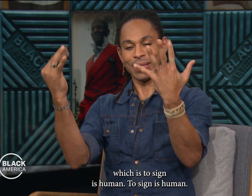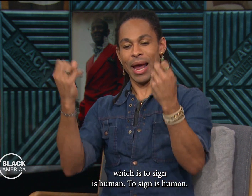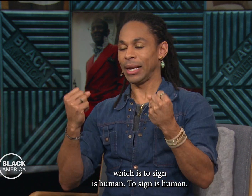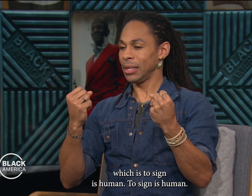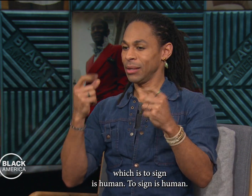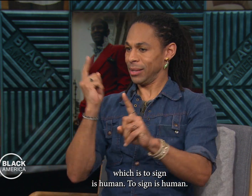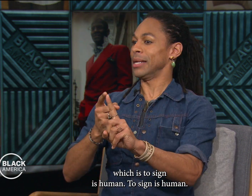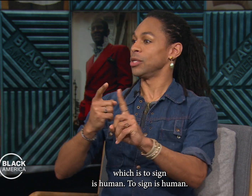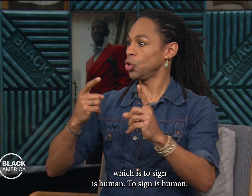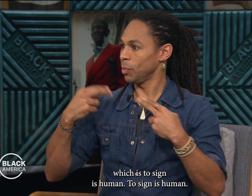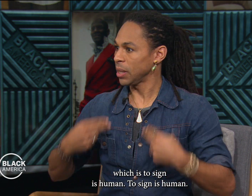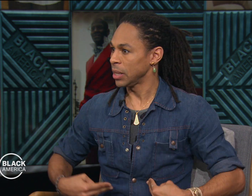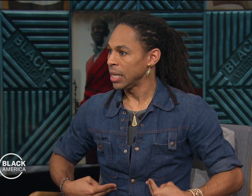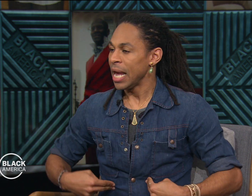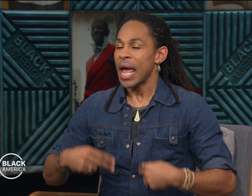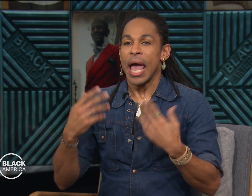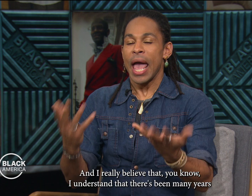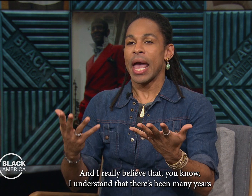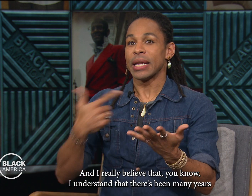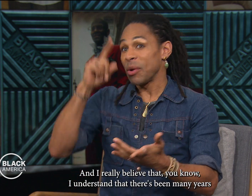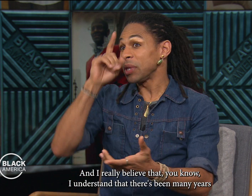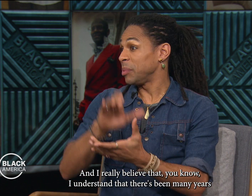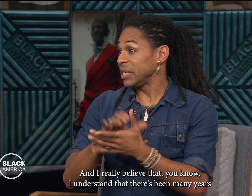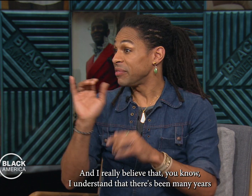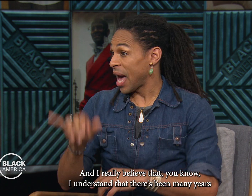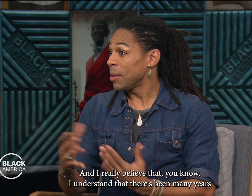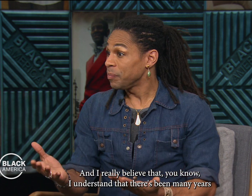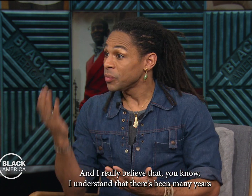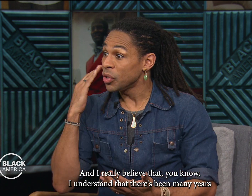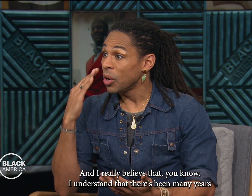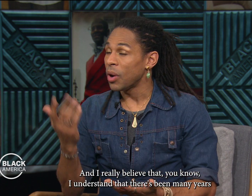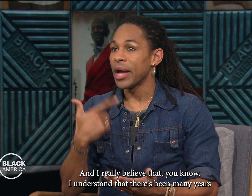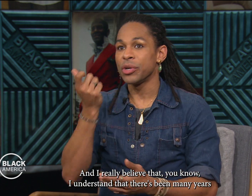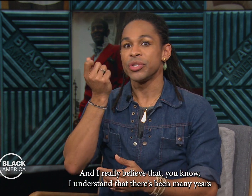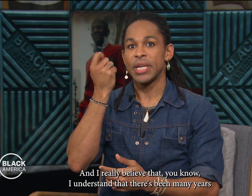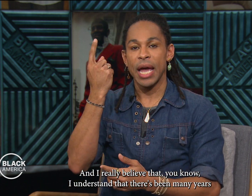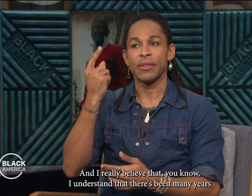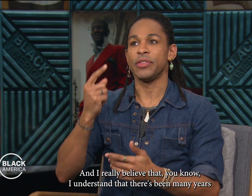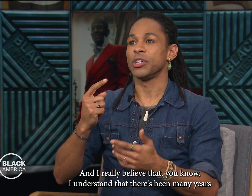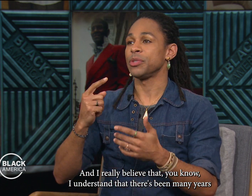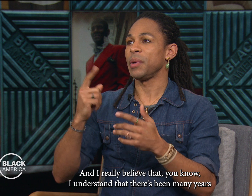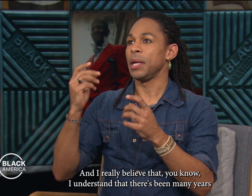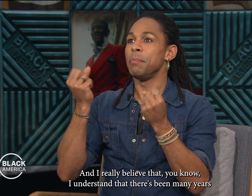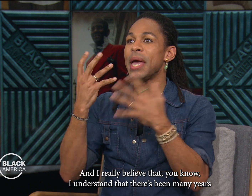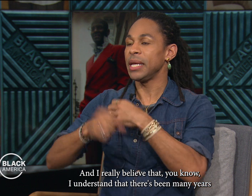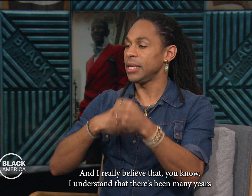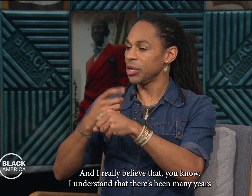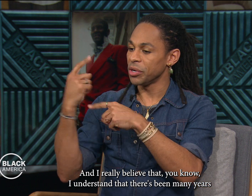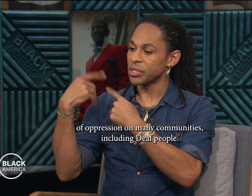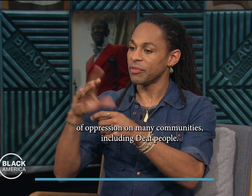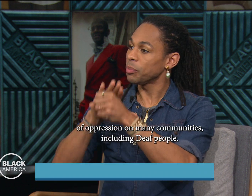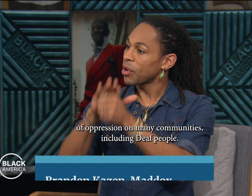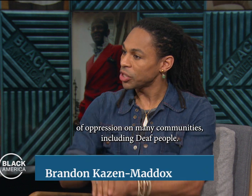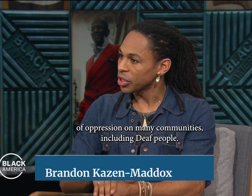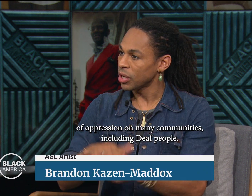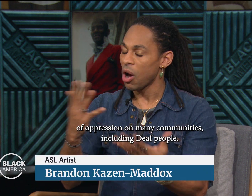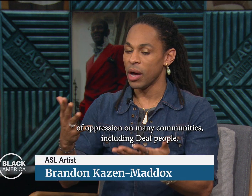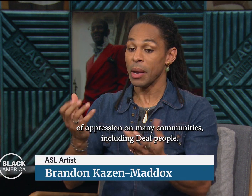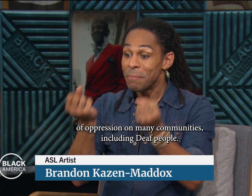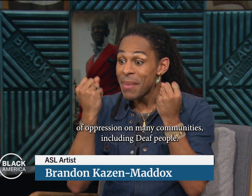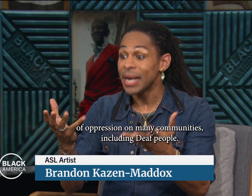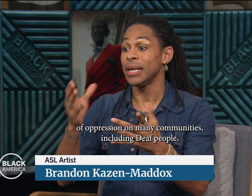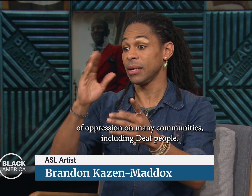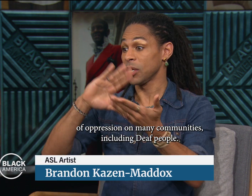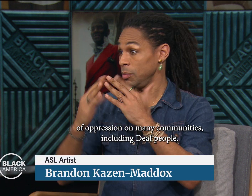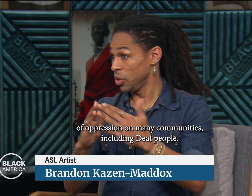To sign is human. And I really believe that. You know, I understand that there's been many years of oppression